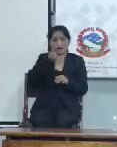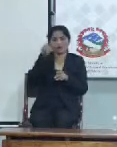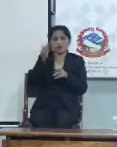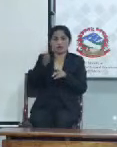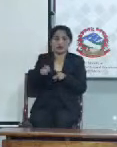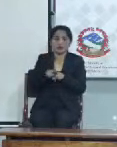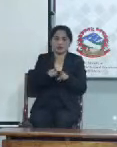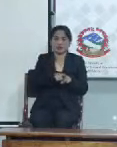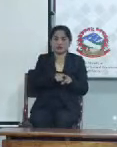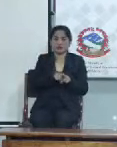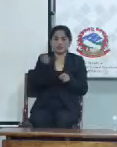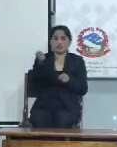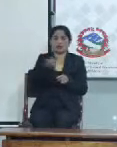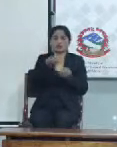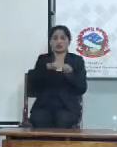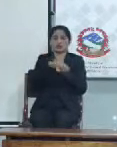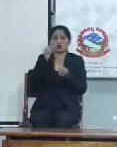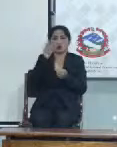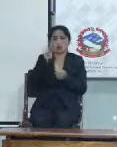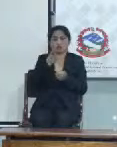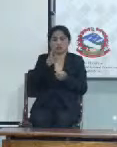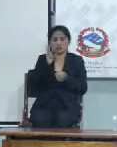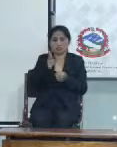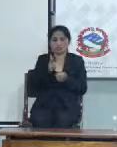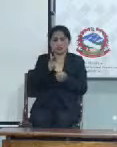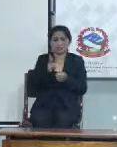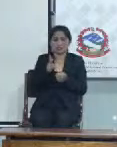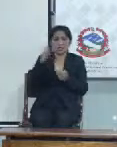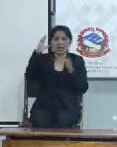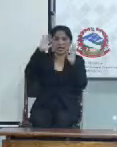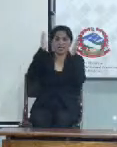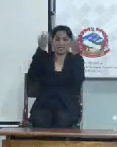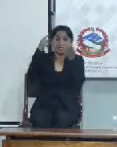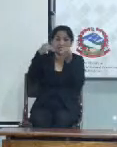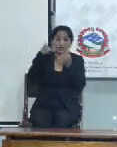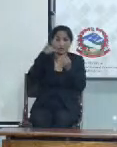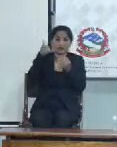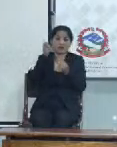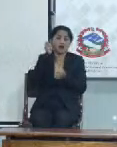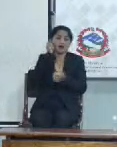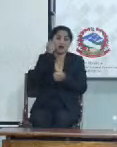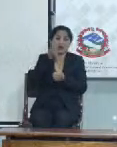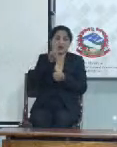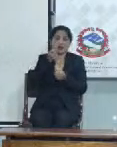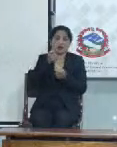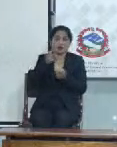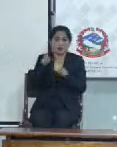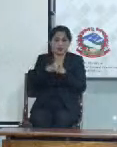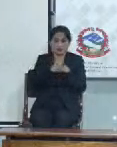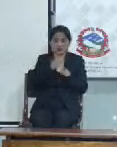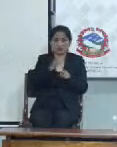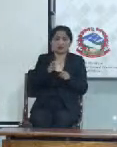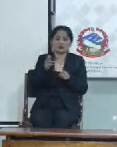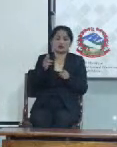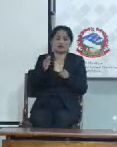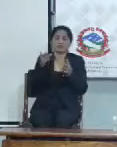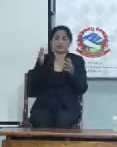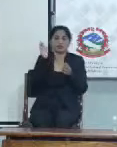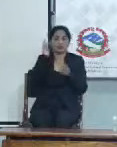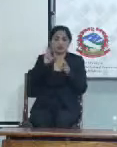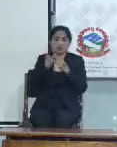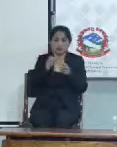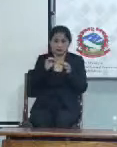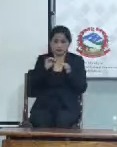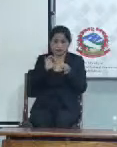walkie-talkies. Those provisions are, and we do have some amateur radio clubs, and they have been doing this